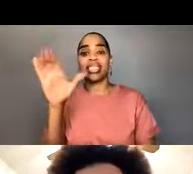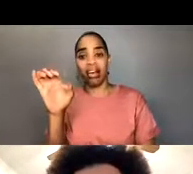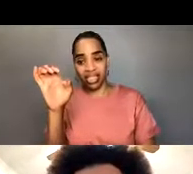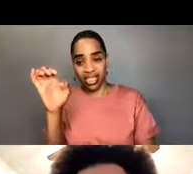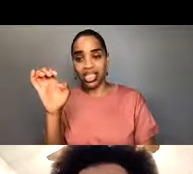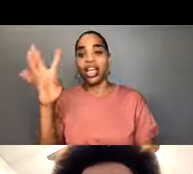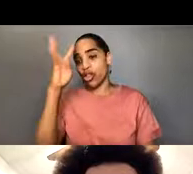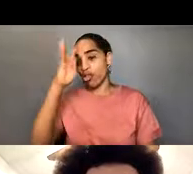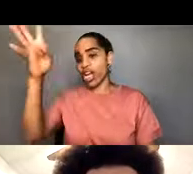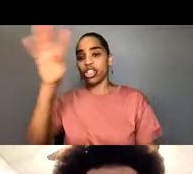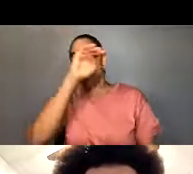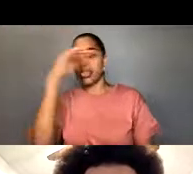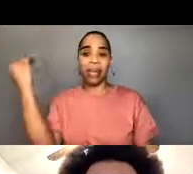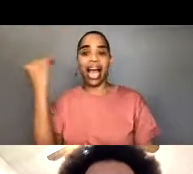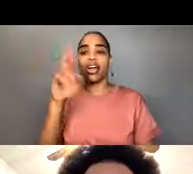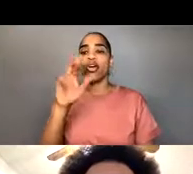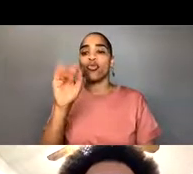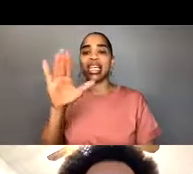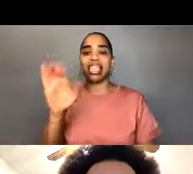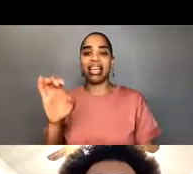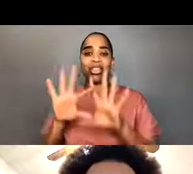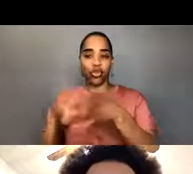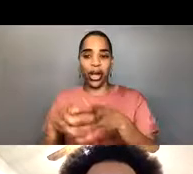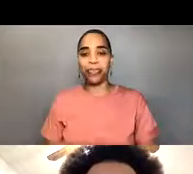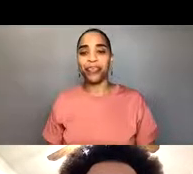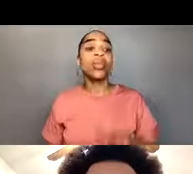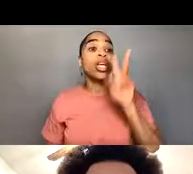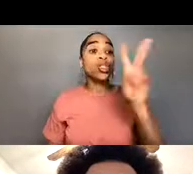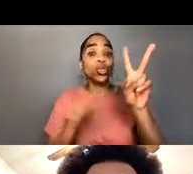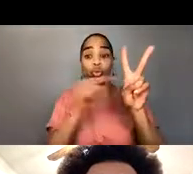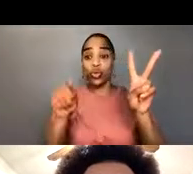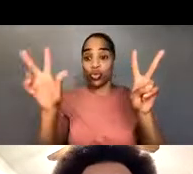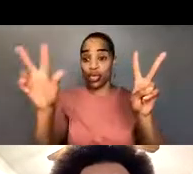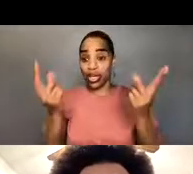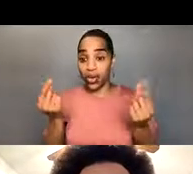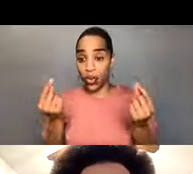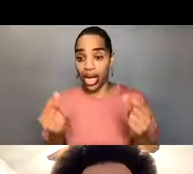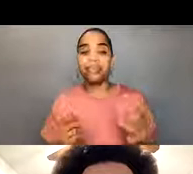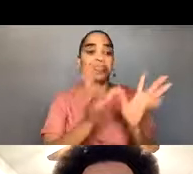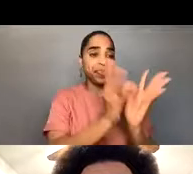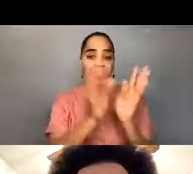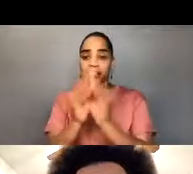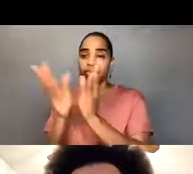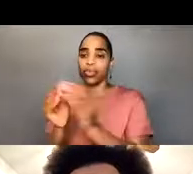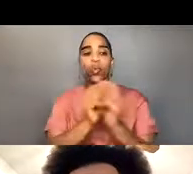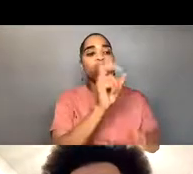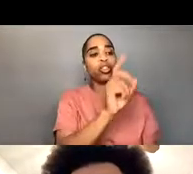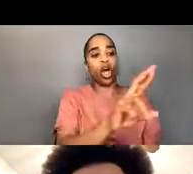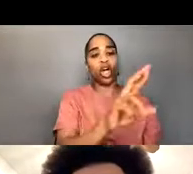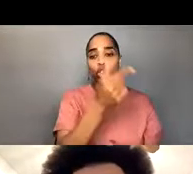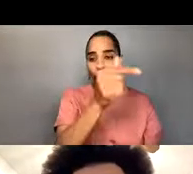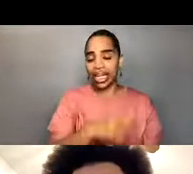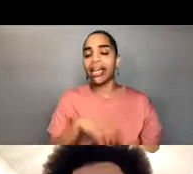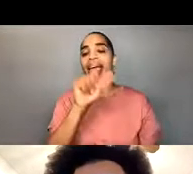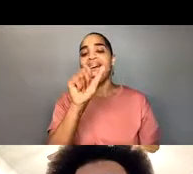of the Black Renaissance Group. And then from our 2 to 3 p.m., we have sessions with Dr. Green and Aisha